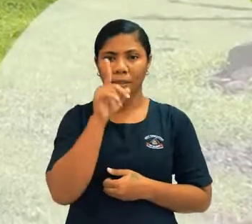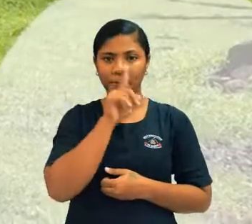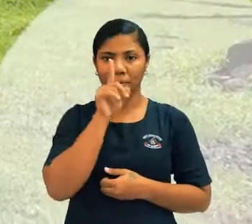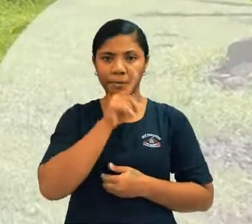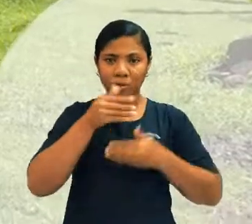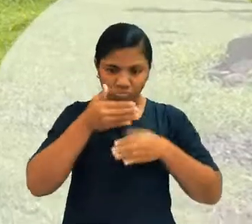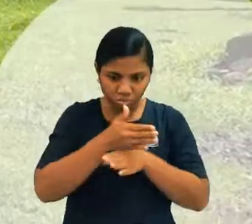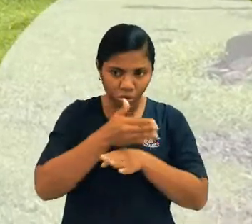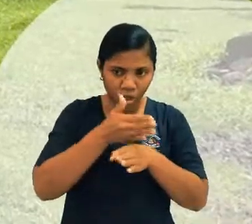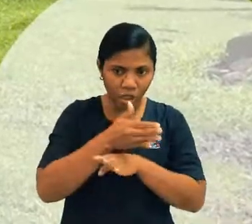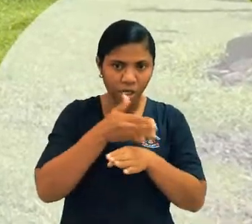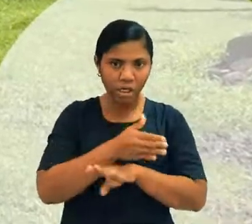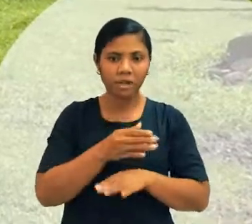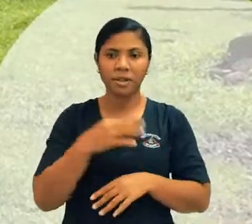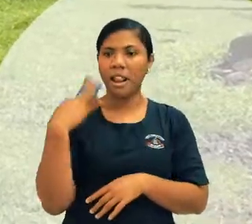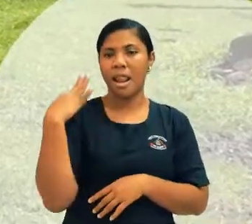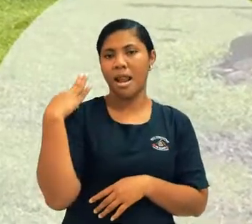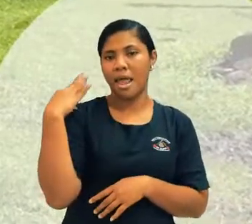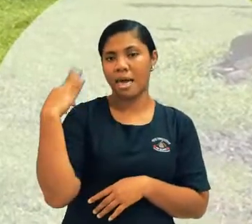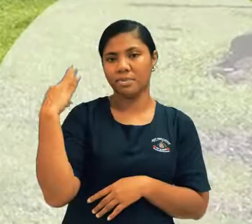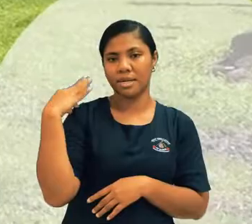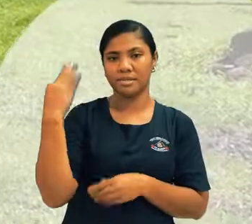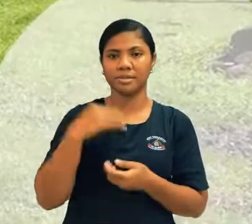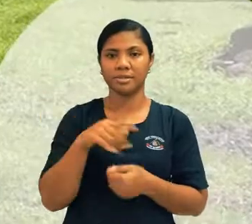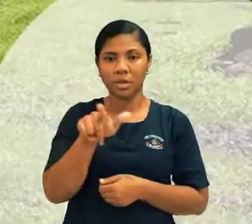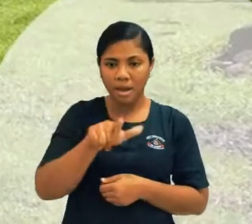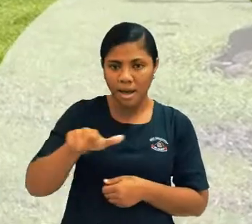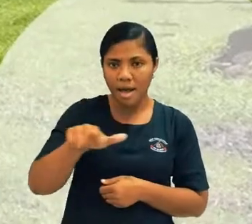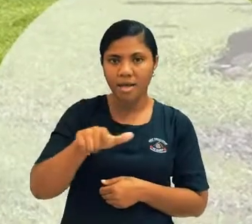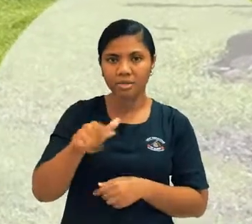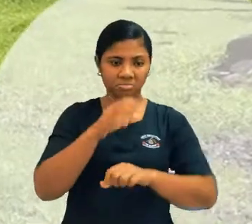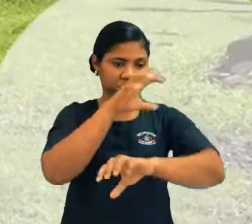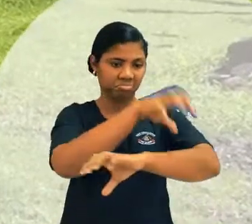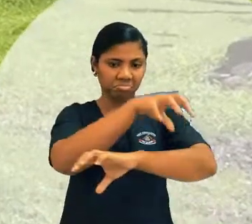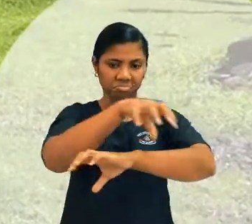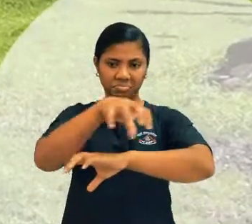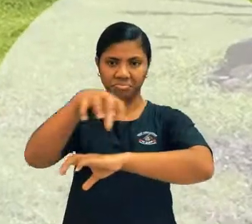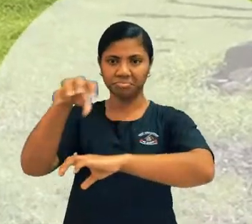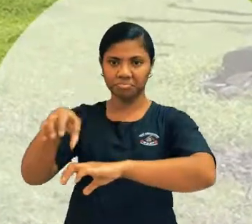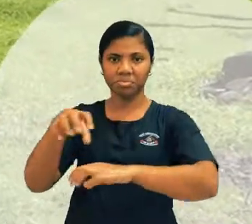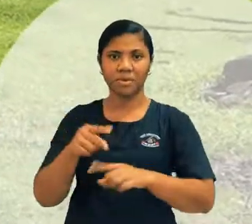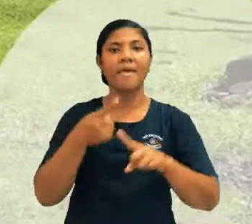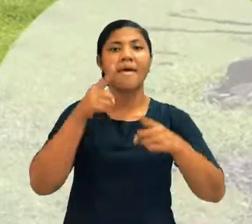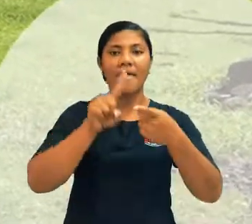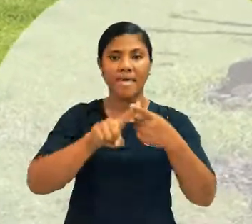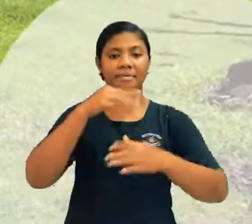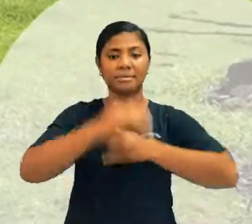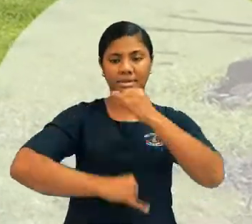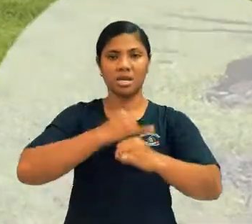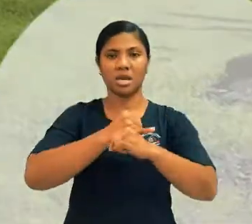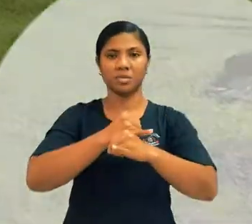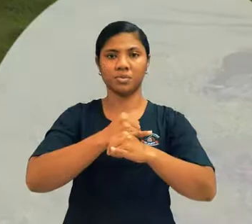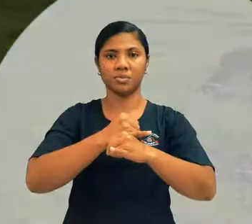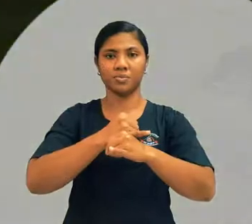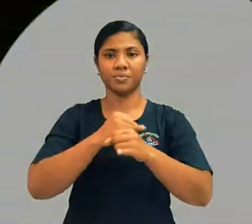the considerable support of volunteer health workers locally, regionally, and internationally to stem the crisis. We